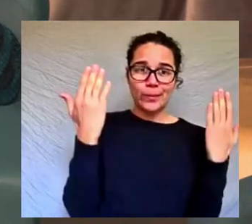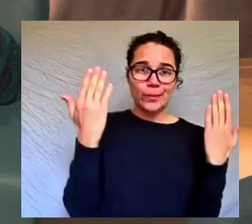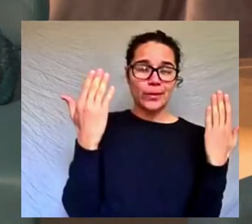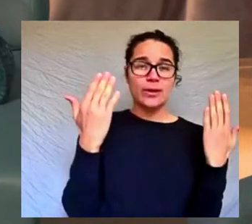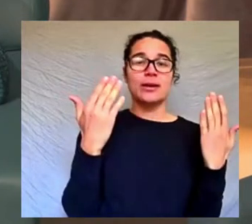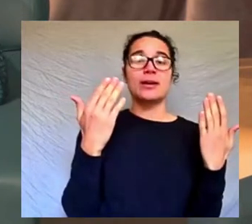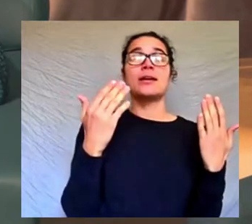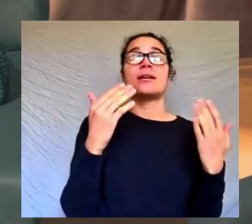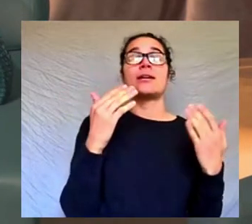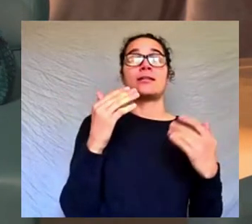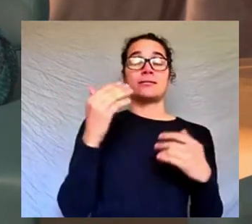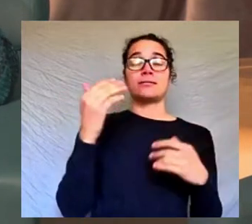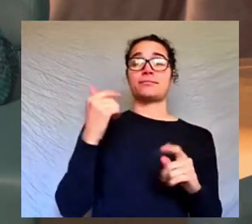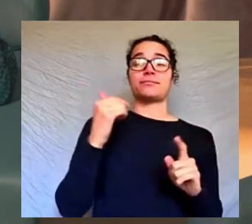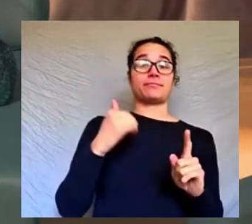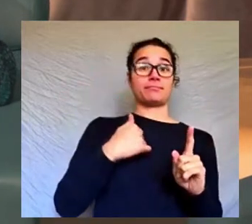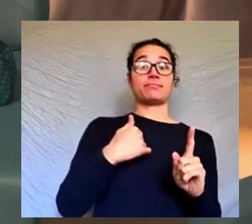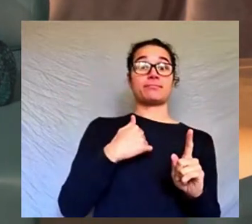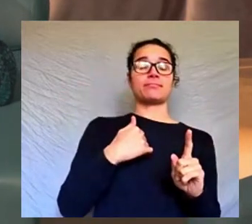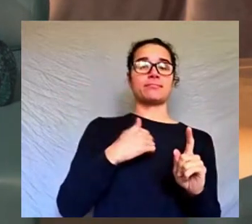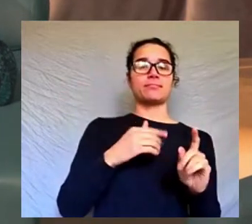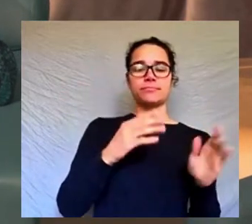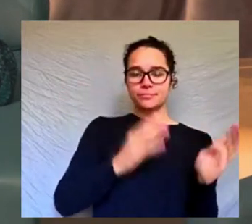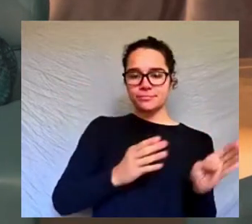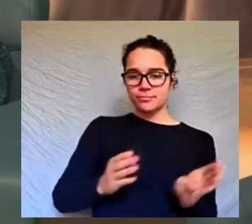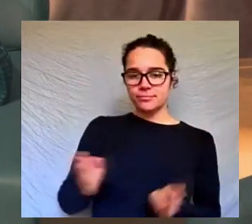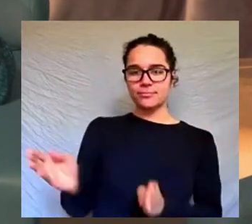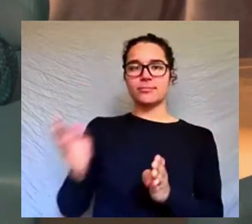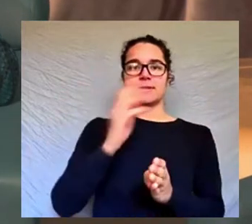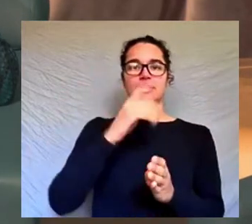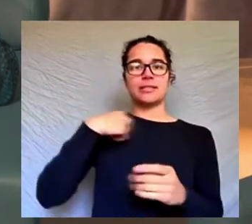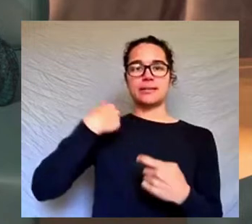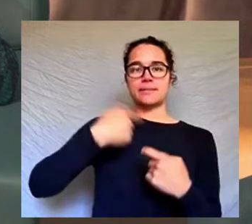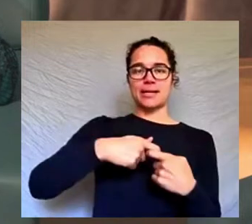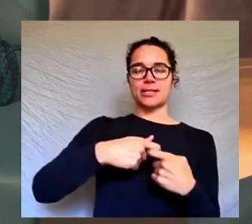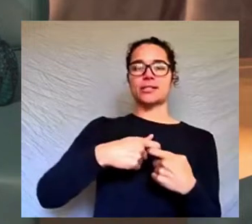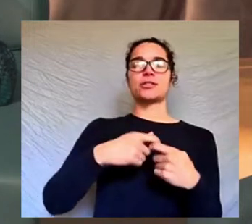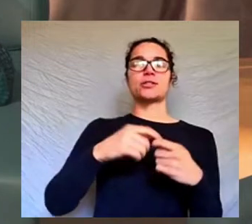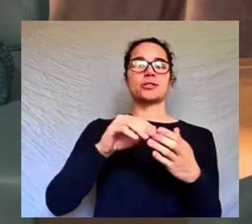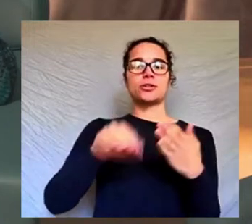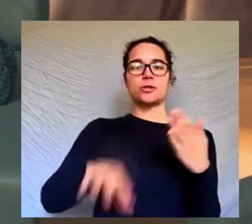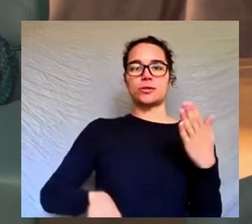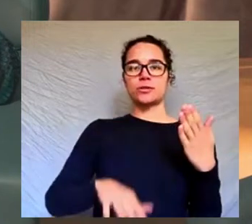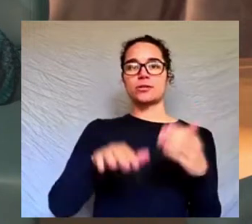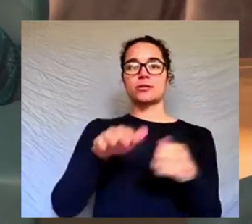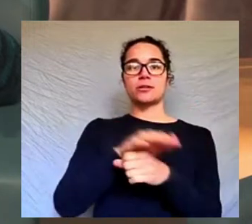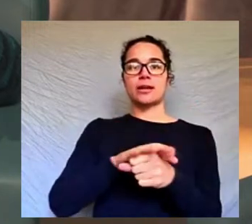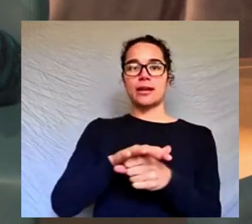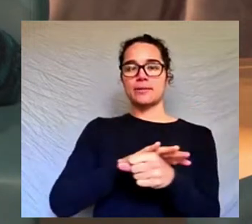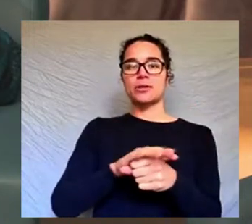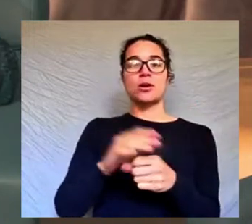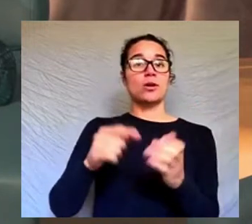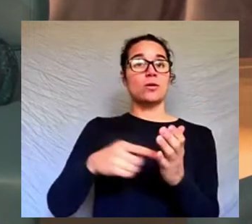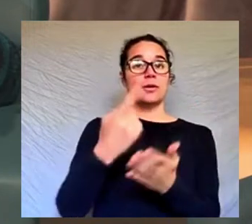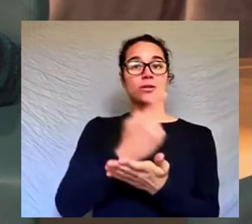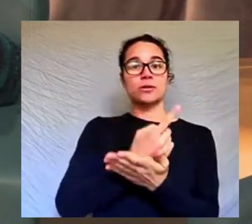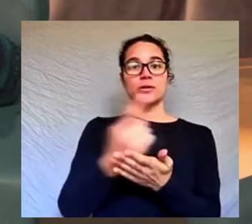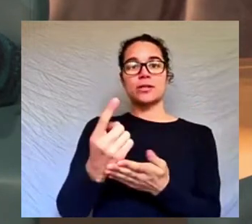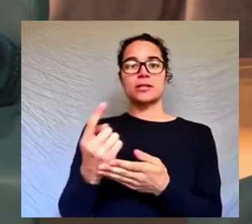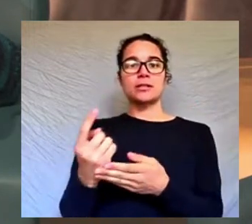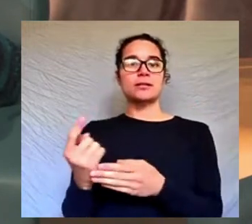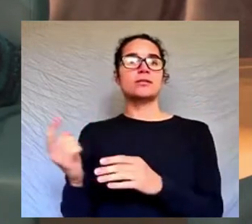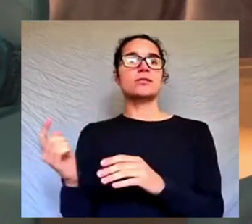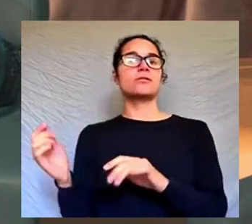the Hispanic students on campus to once a week go and meet with the patients for a couple of